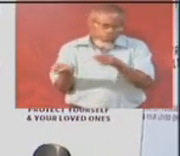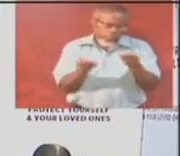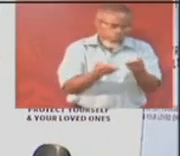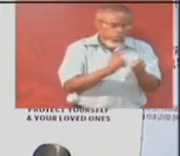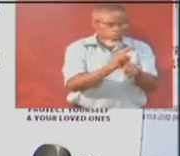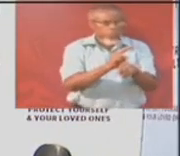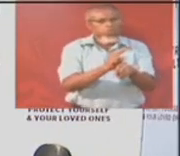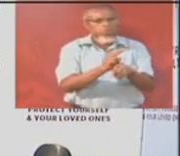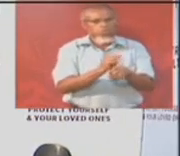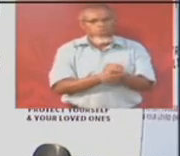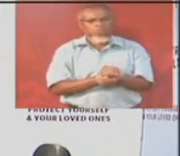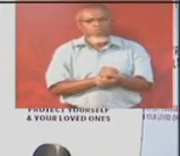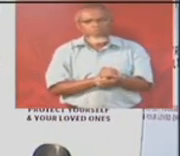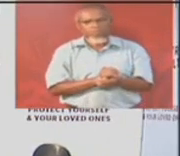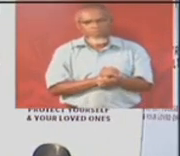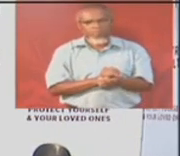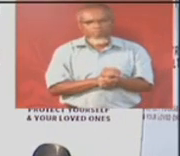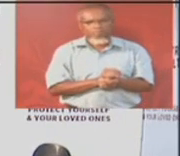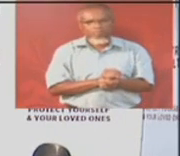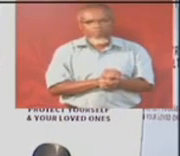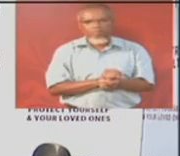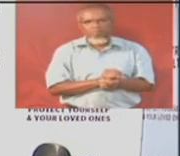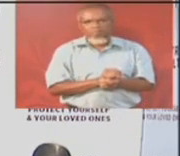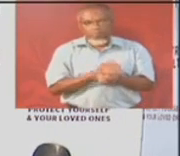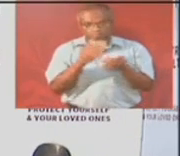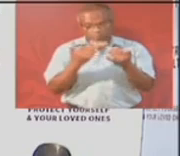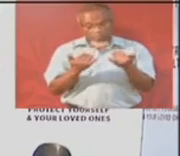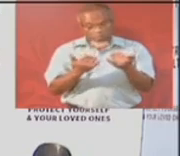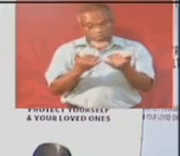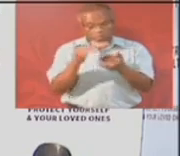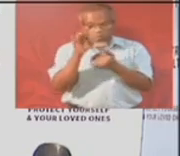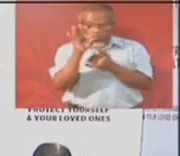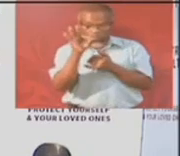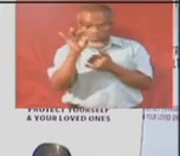response. We now go to 98.1.